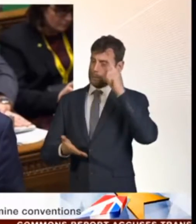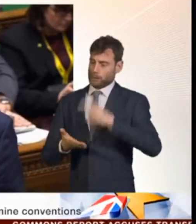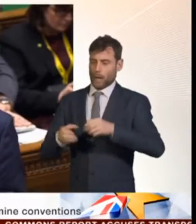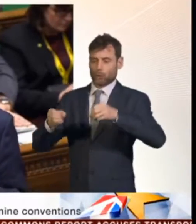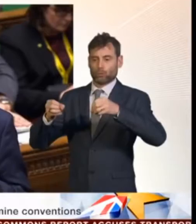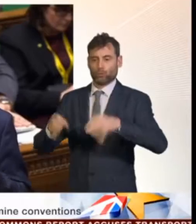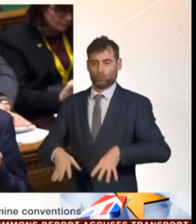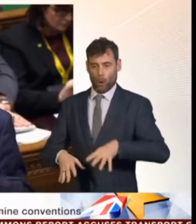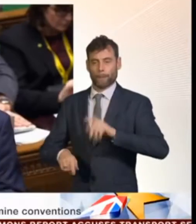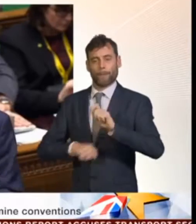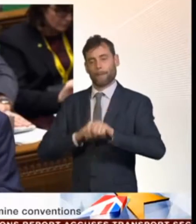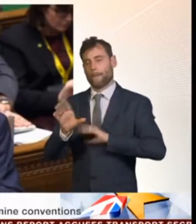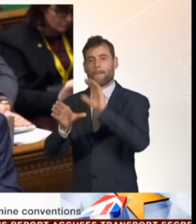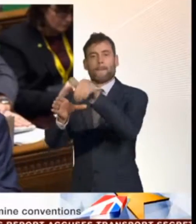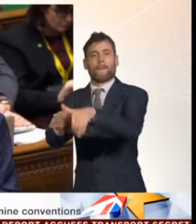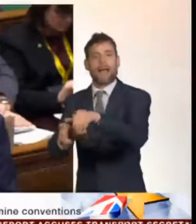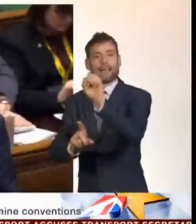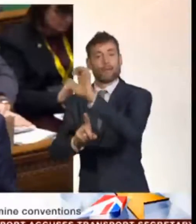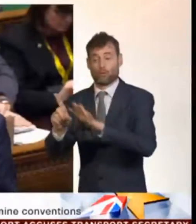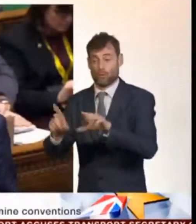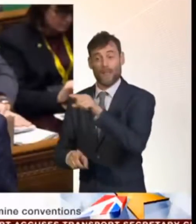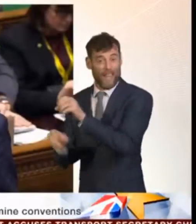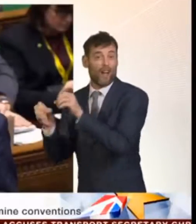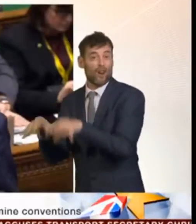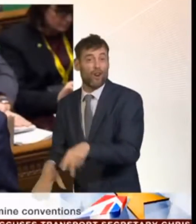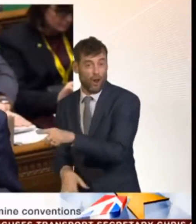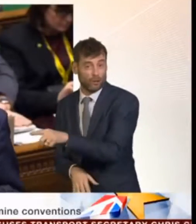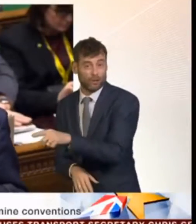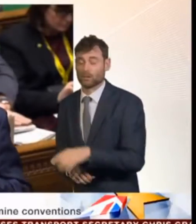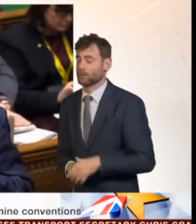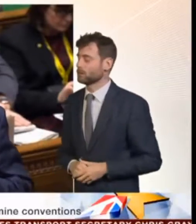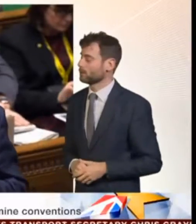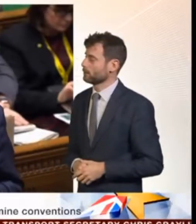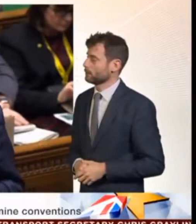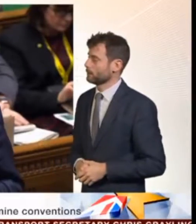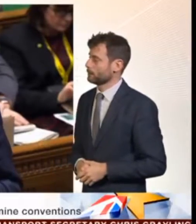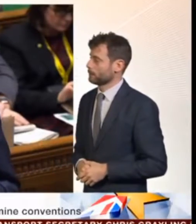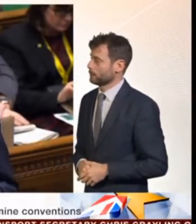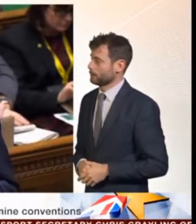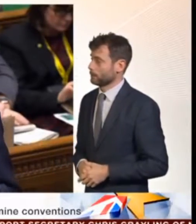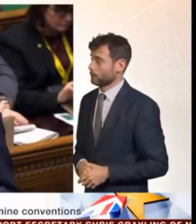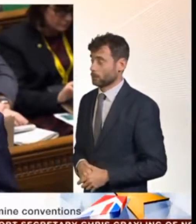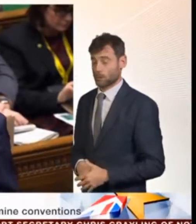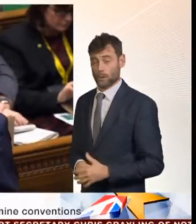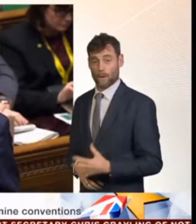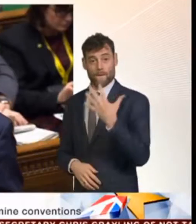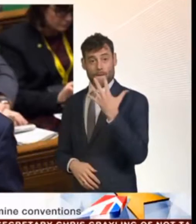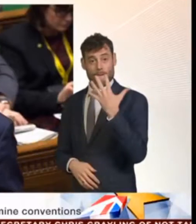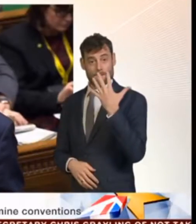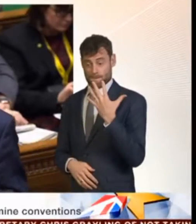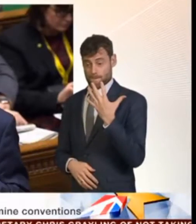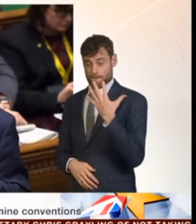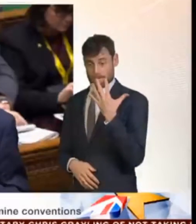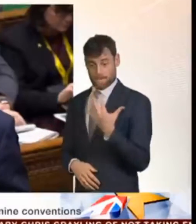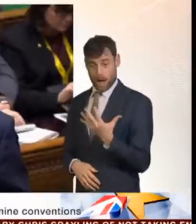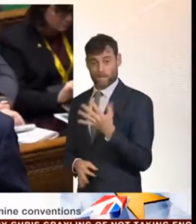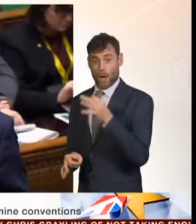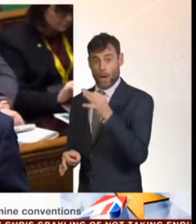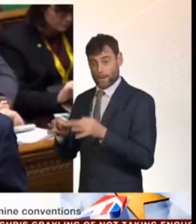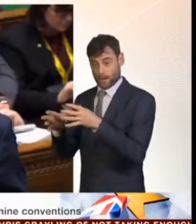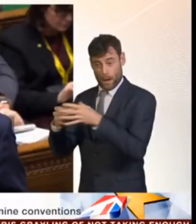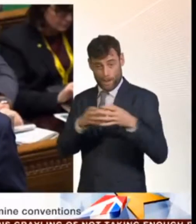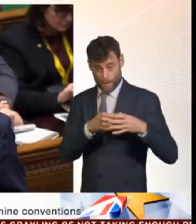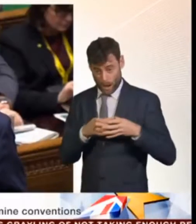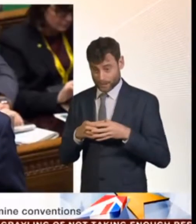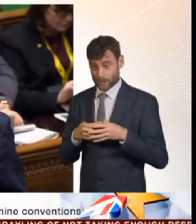can be. And I want to pay tribute to the parliamentarians from 5 political parties and 3 national parliaments who brought